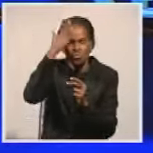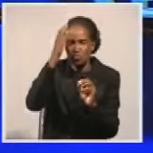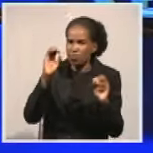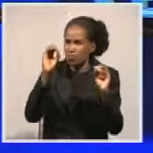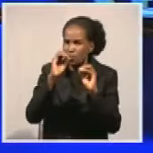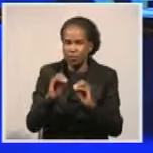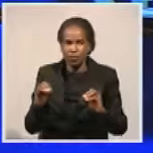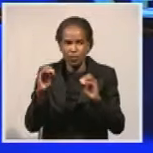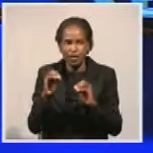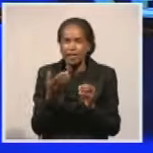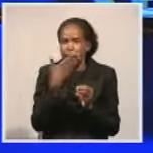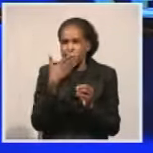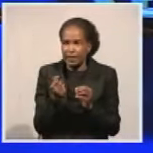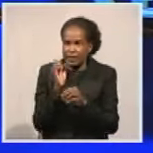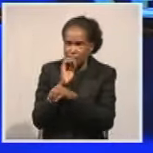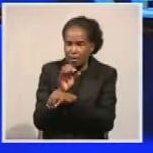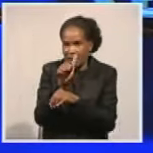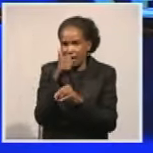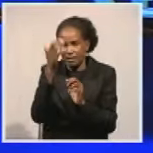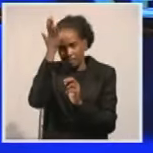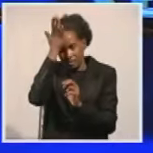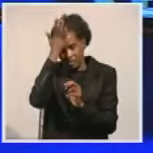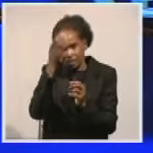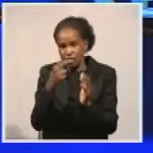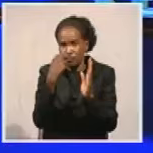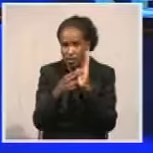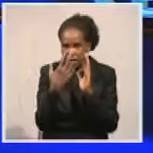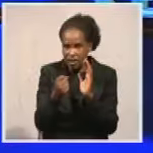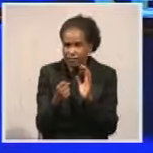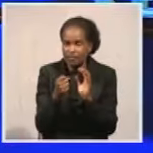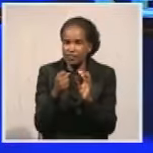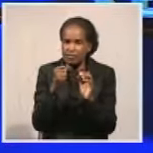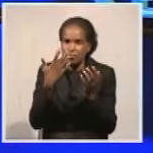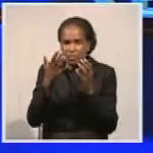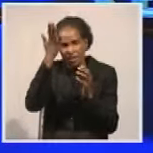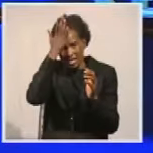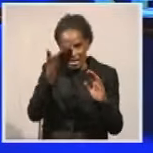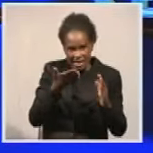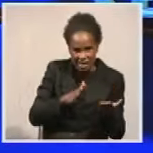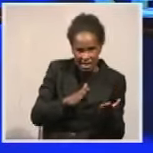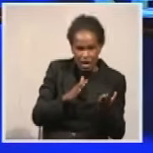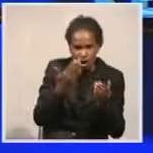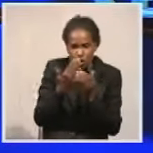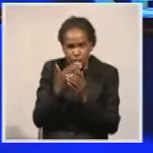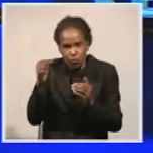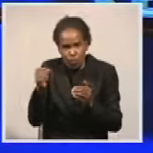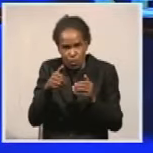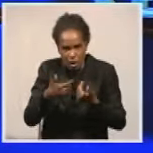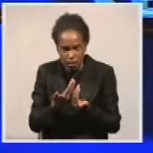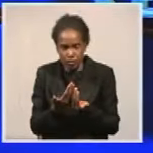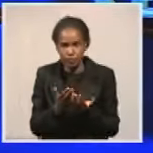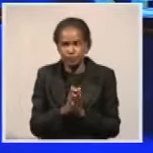authority in terms of inheritance and other situations.